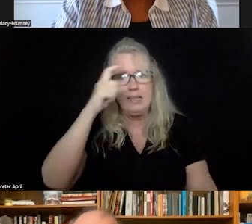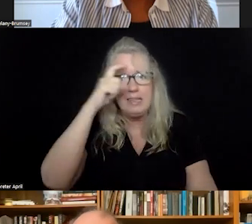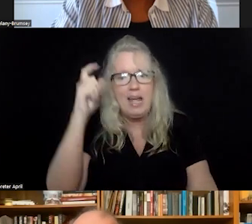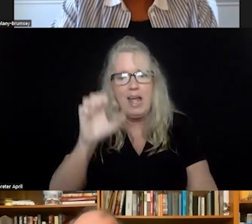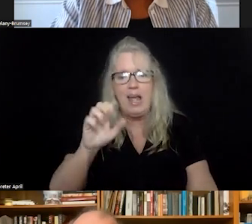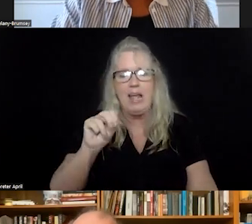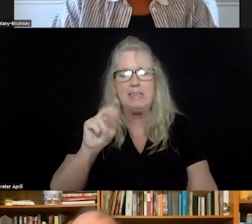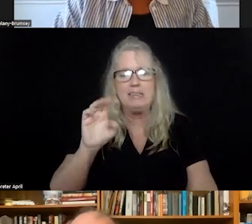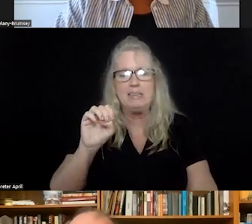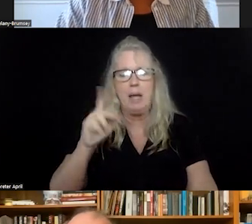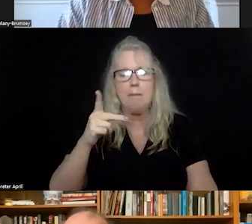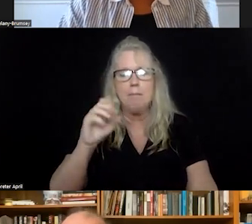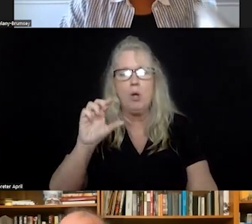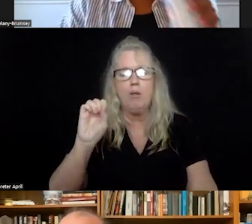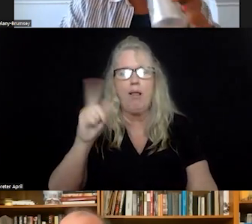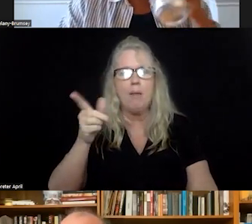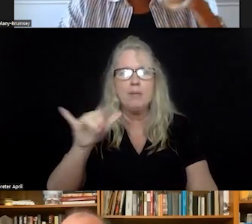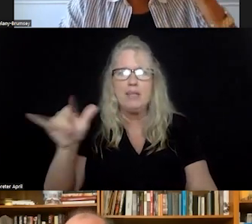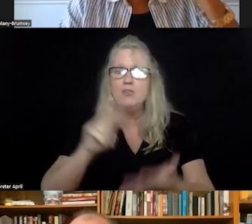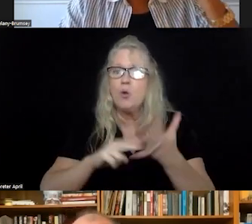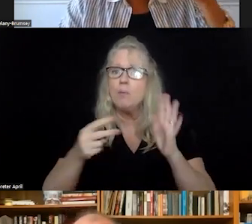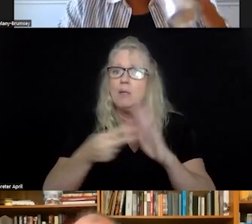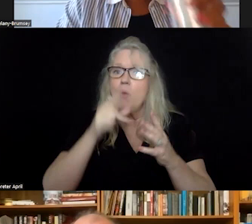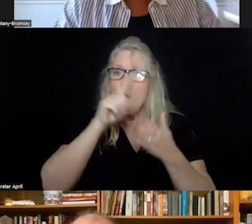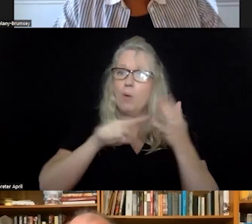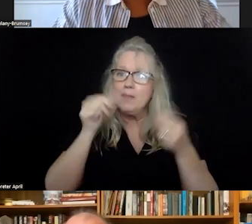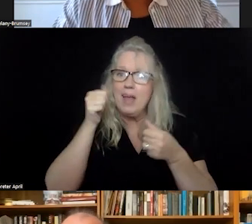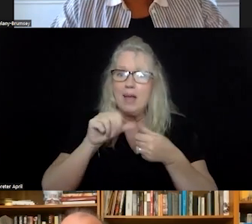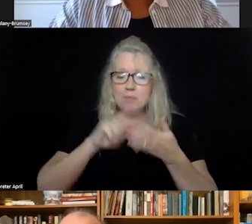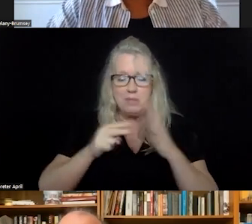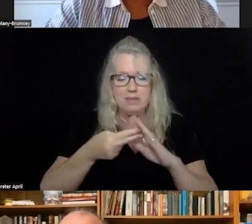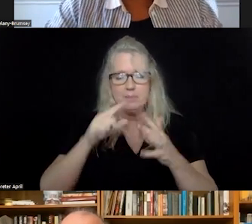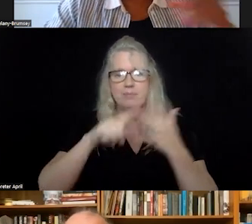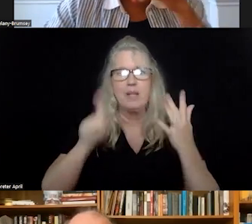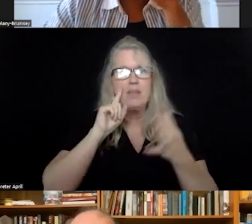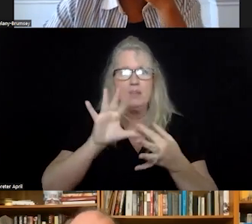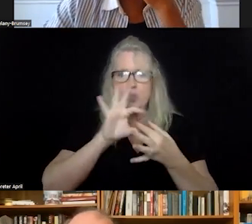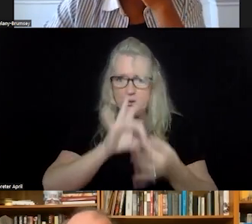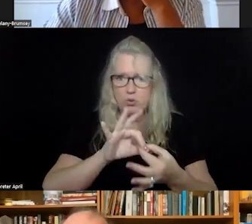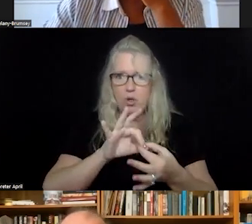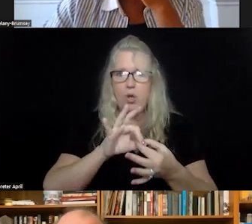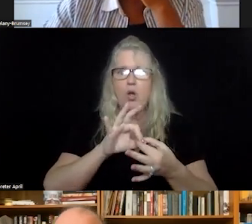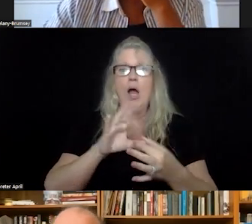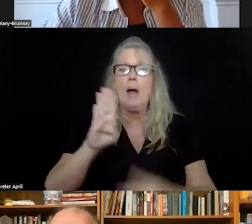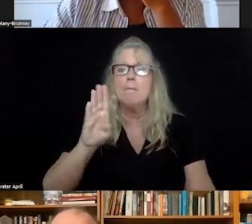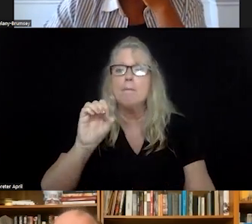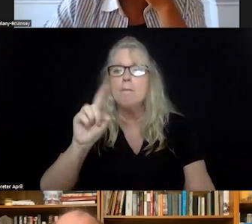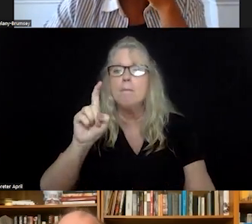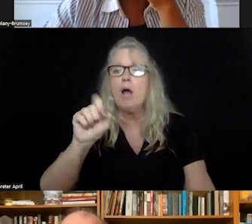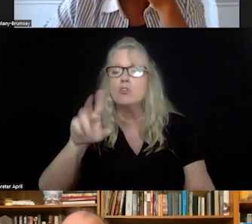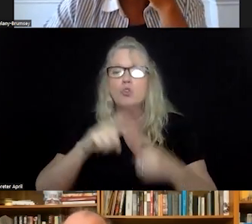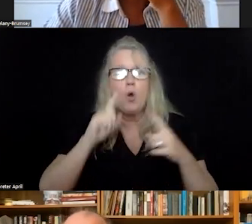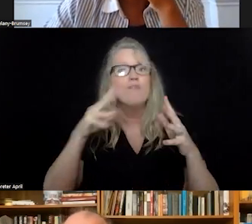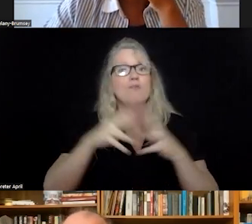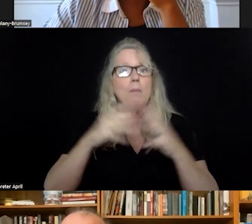encephalopathy. And just so that people remember what that is, that's usually associated with boxers or with football players